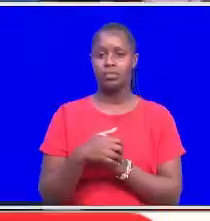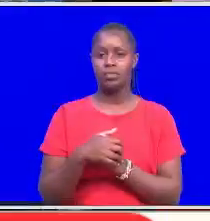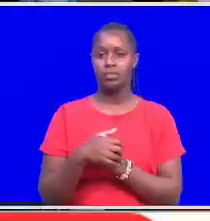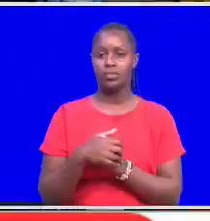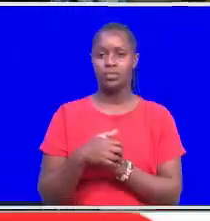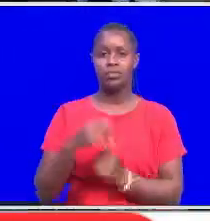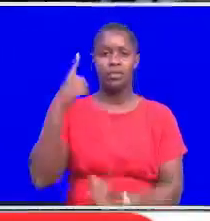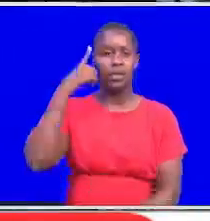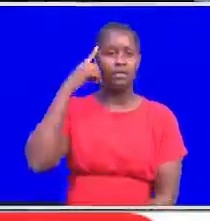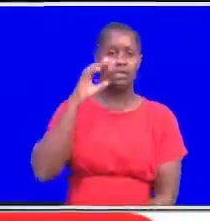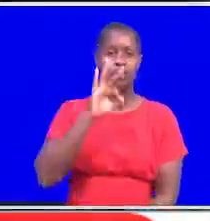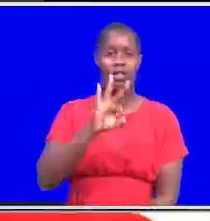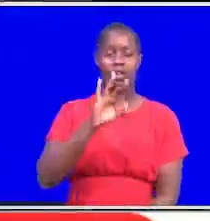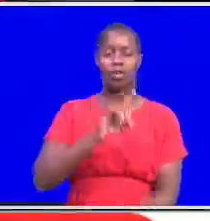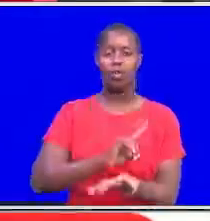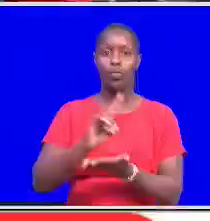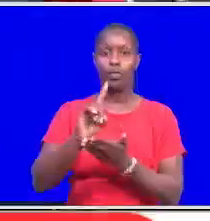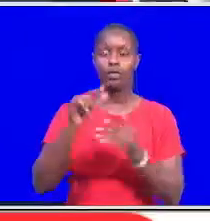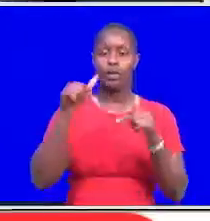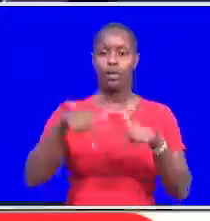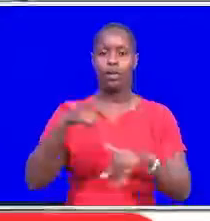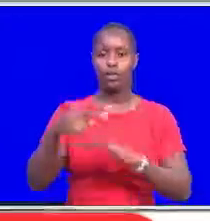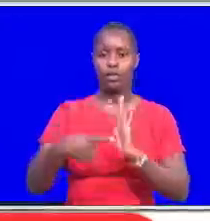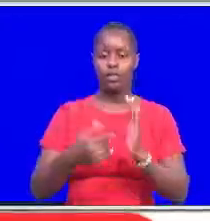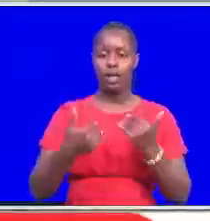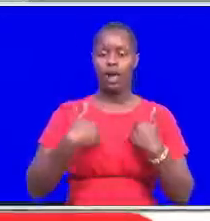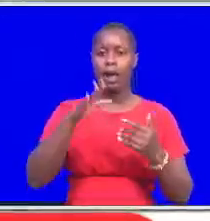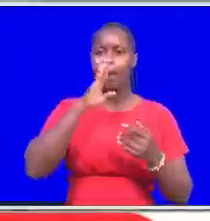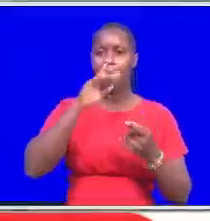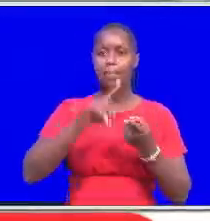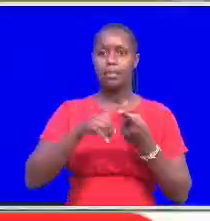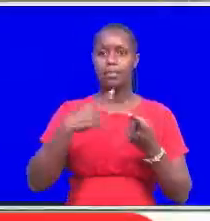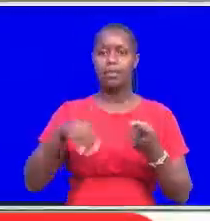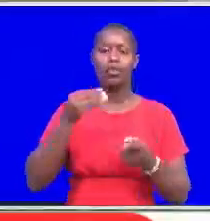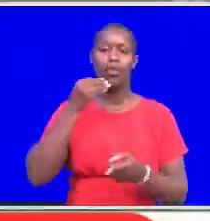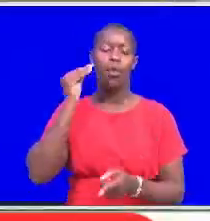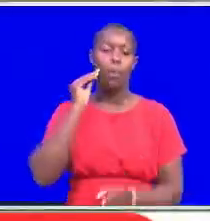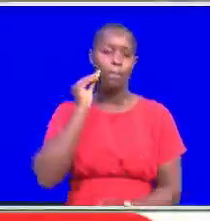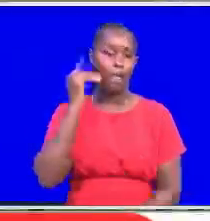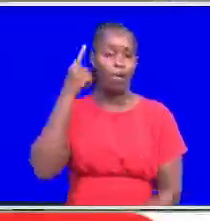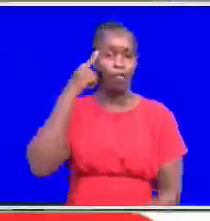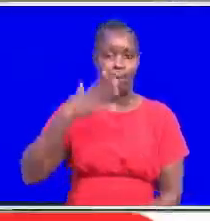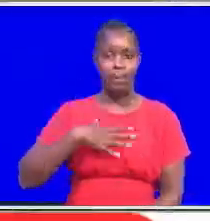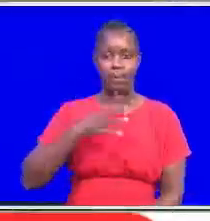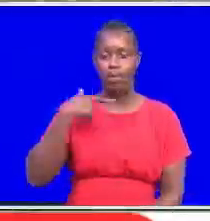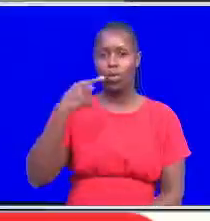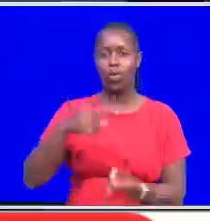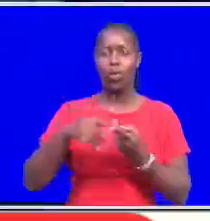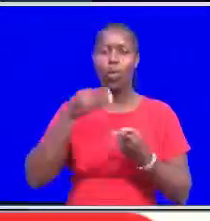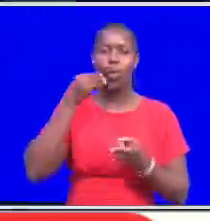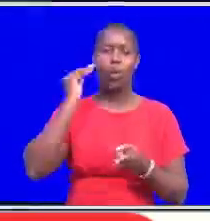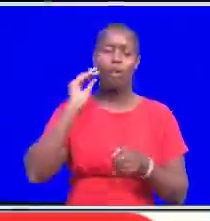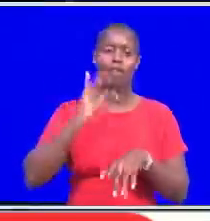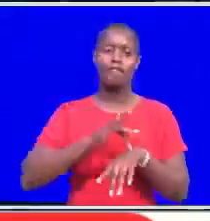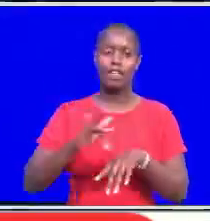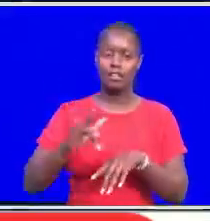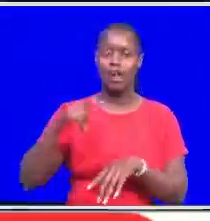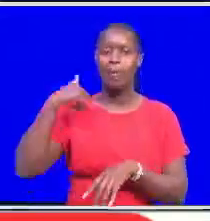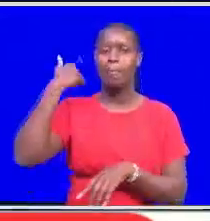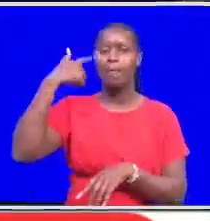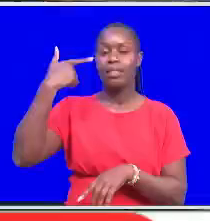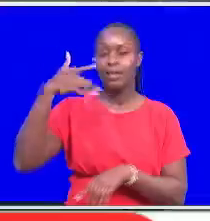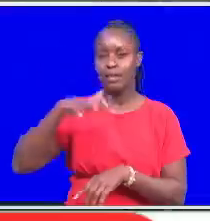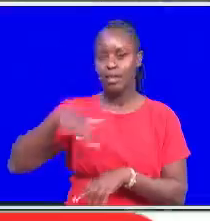For 3 weeks now, this has been home to these victims of flooding in Mathare area. This room in